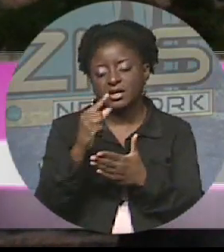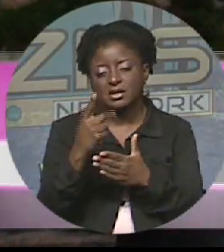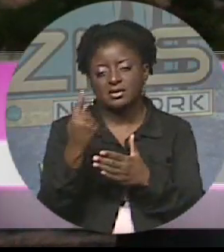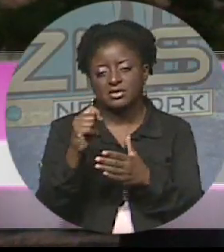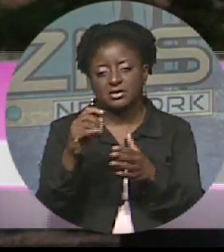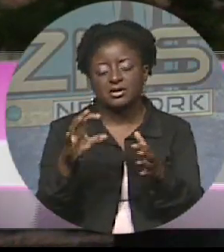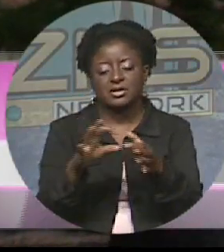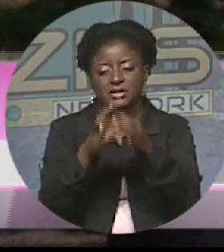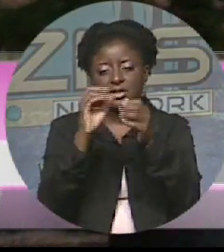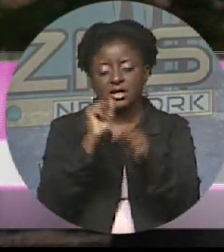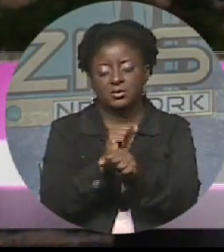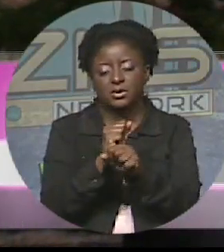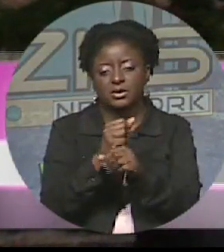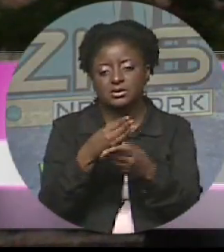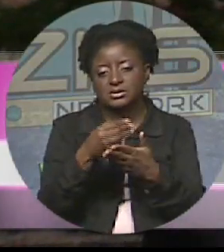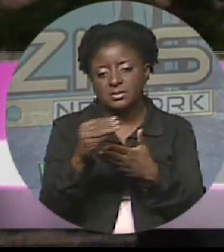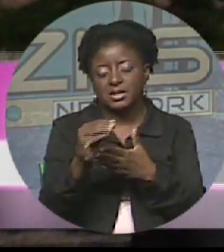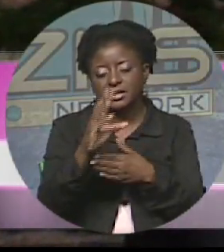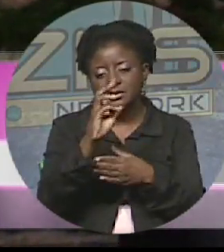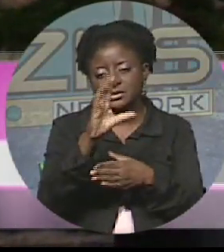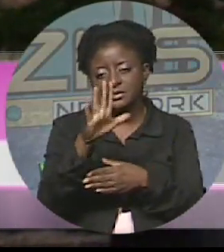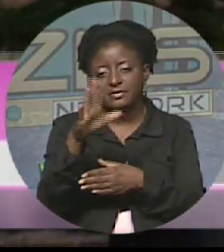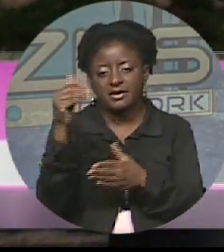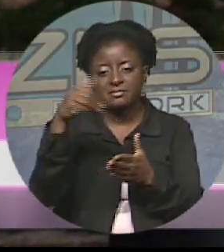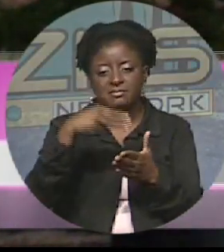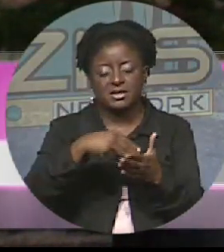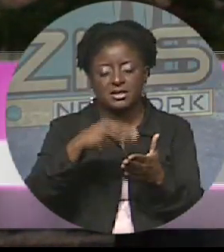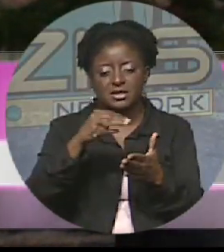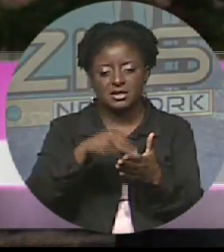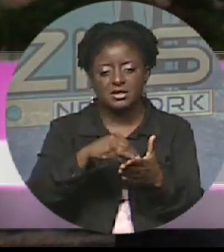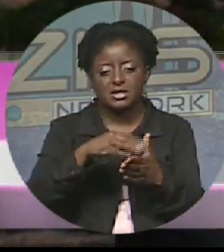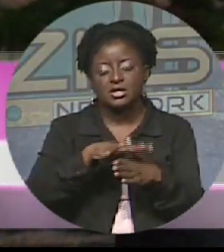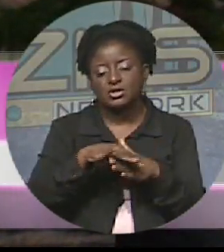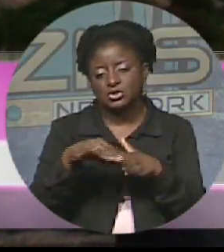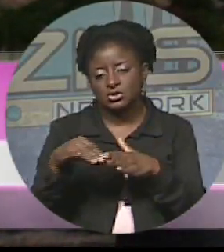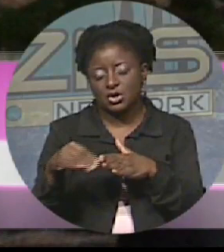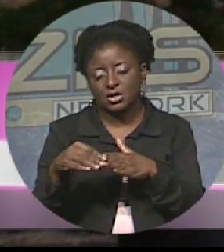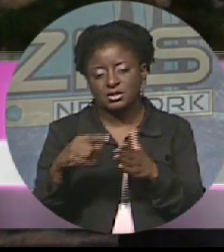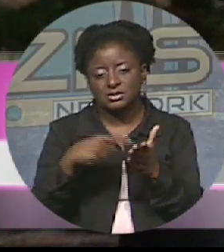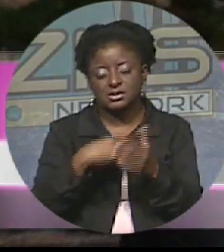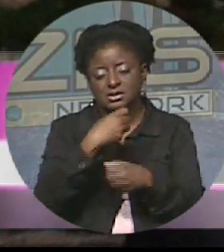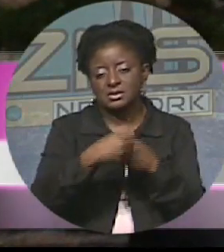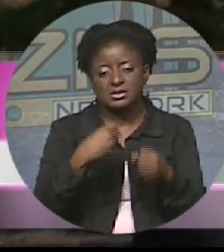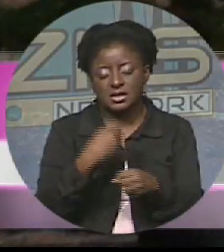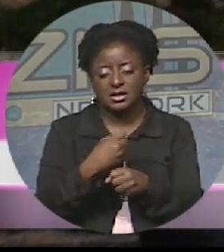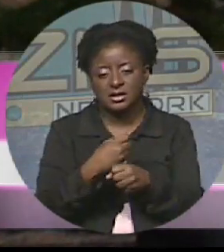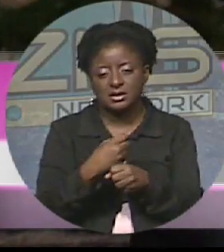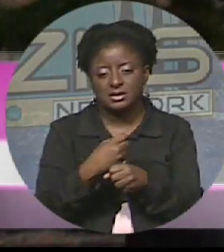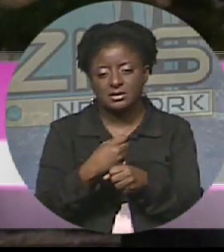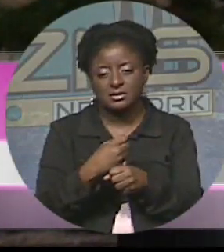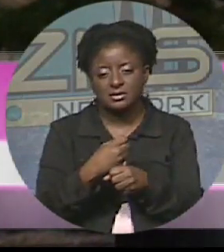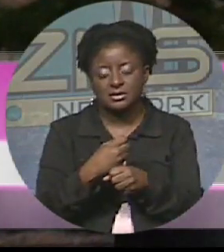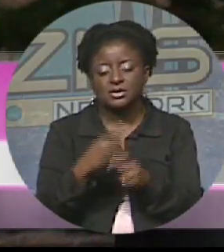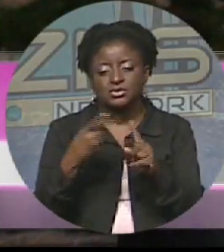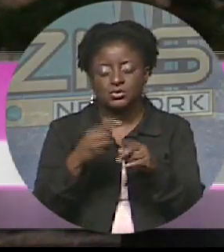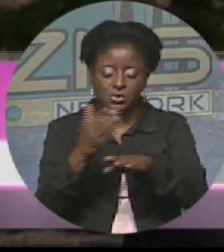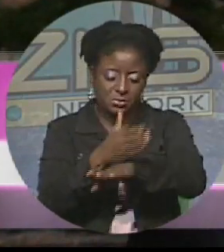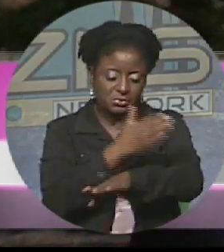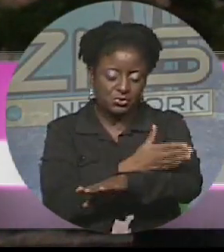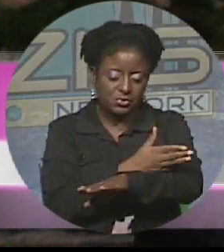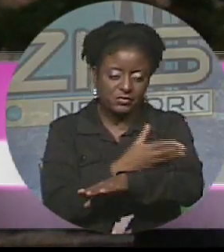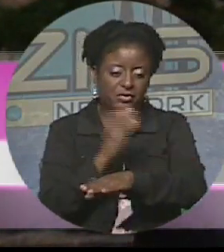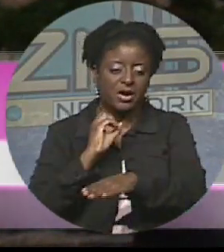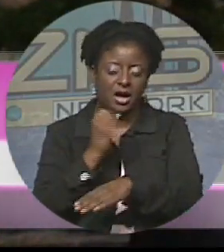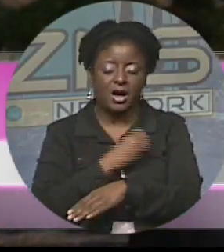process of spending some $65 million this year, this fiscal year ending in March, to improve our cellular network